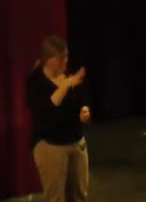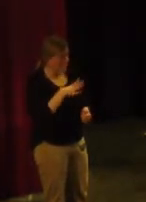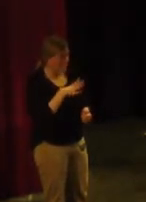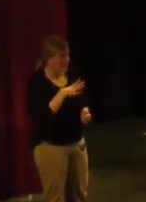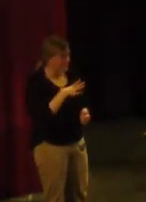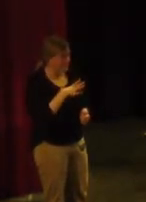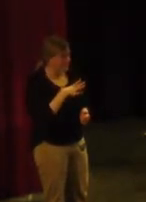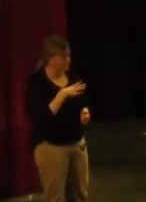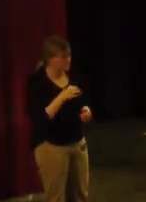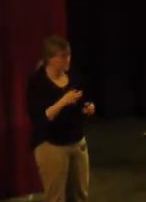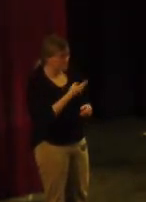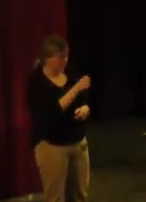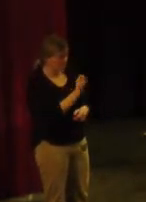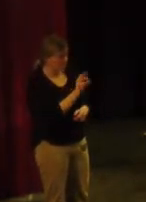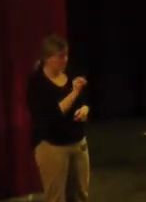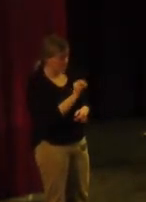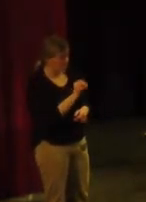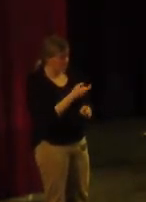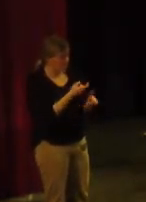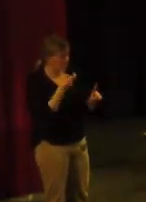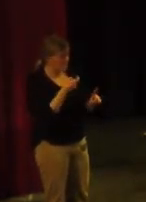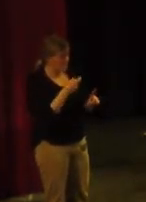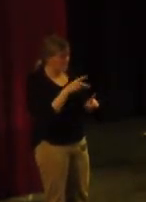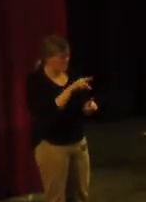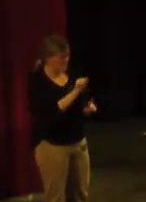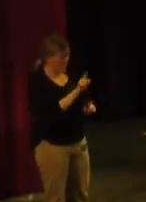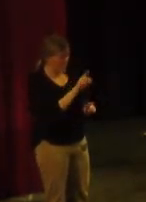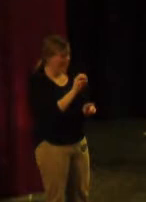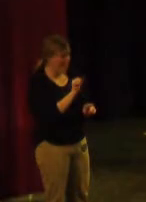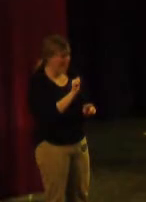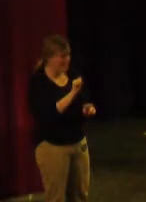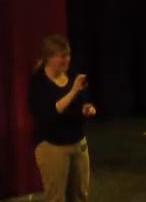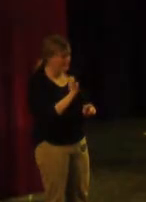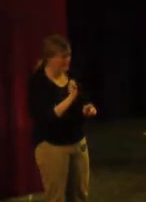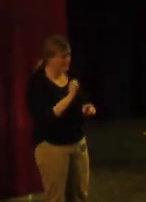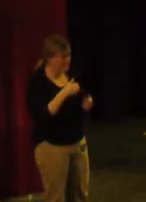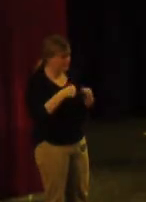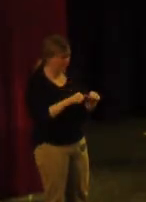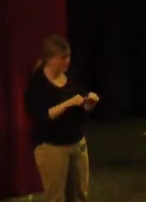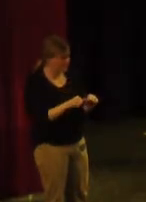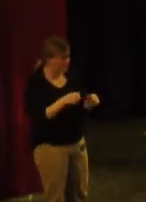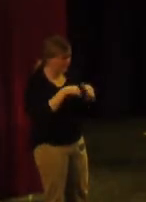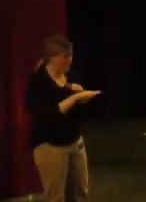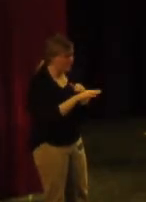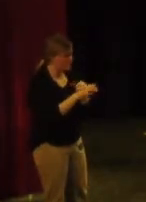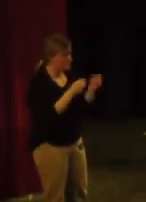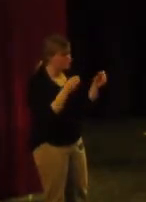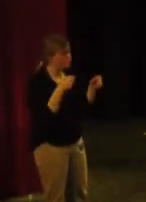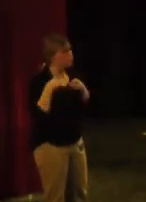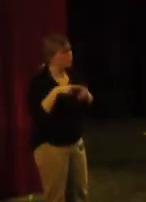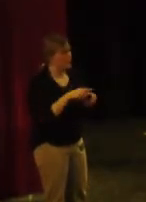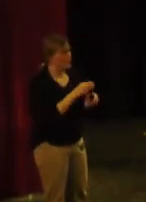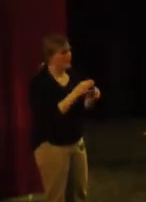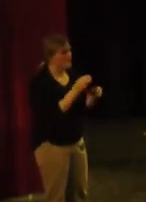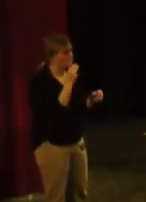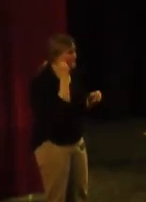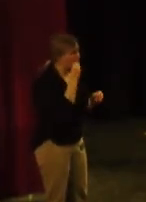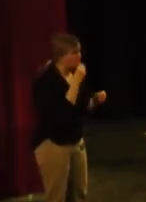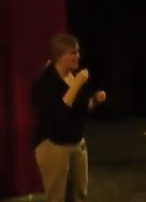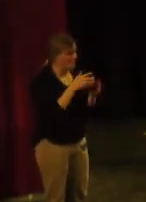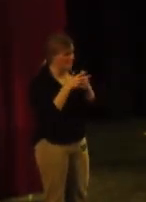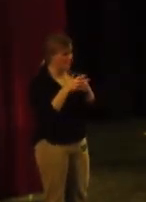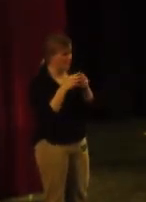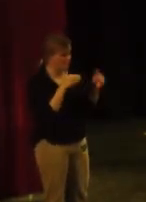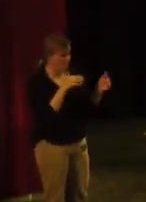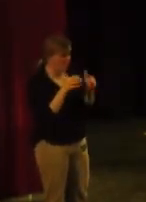heroes who jumped out of Chapultepec Palace rather than surrender to the Americans during the Mexican-American War. If you don't know about that, you should learn more about